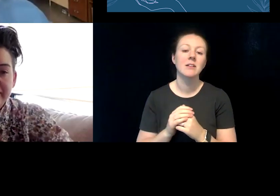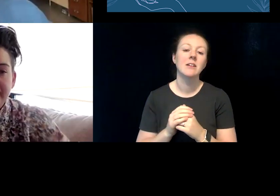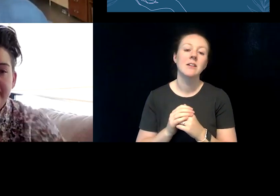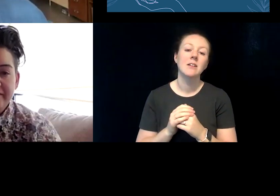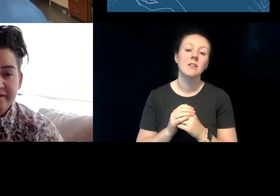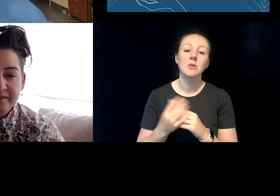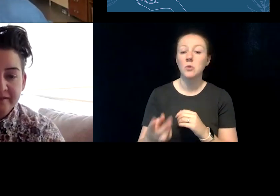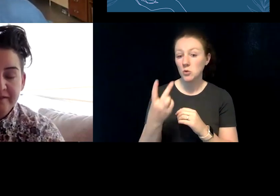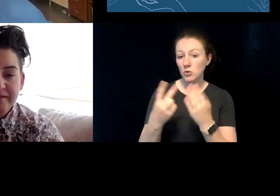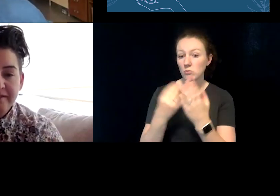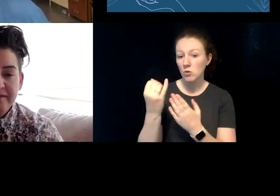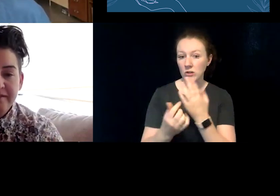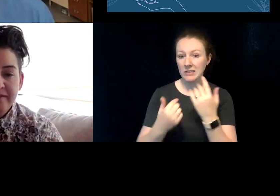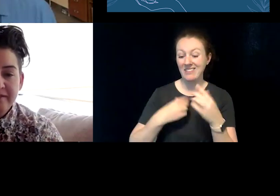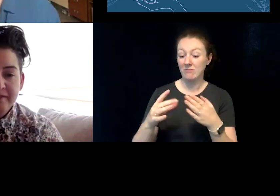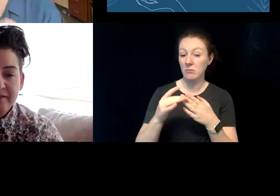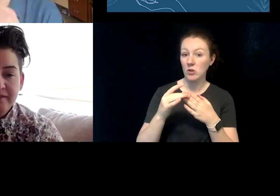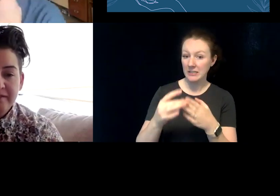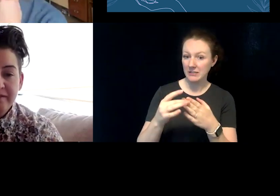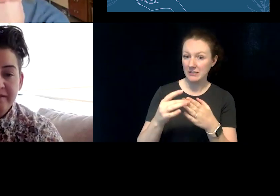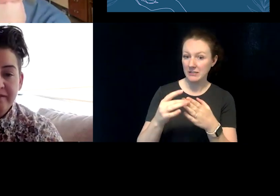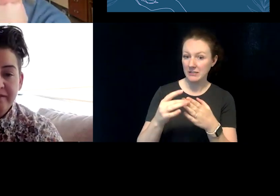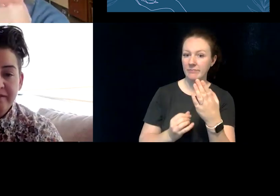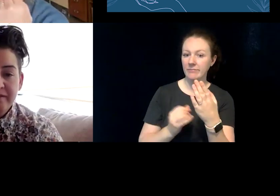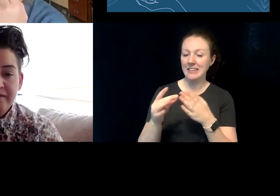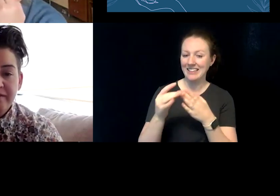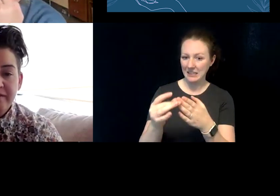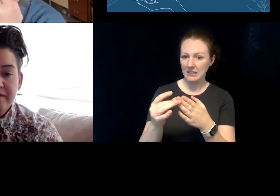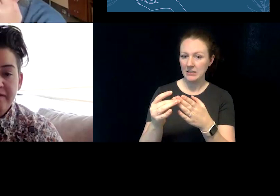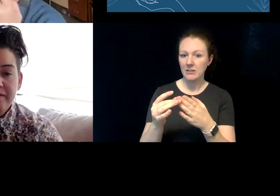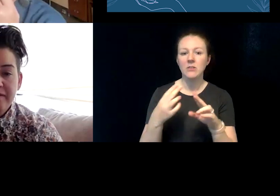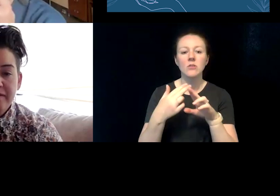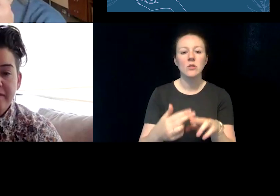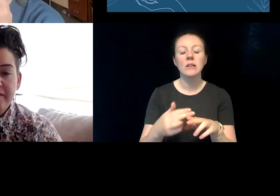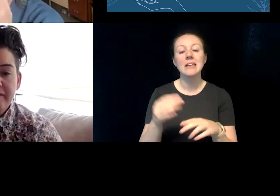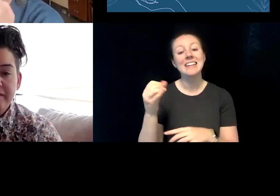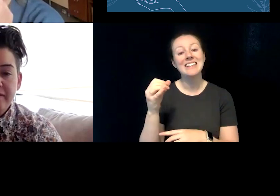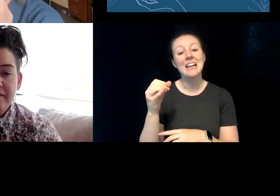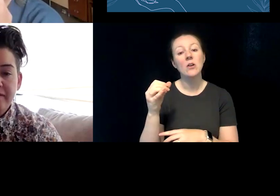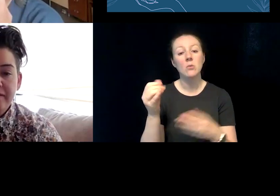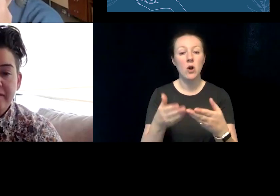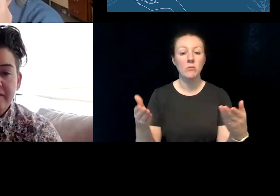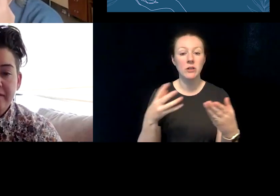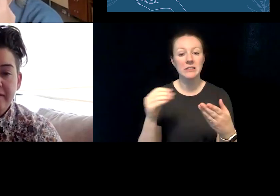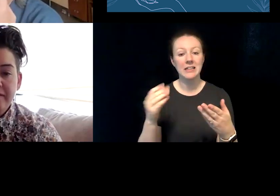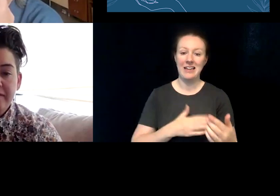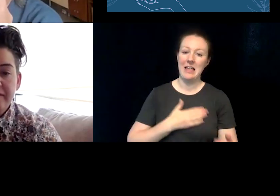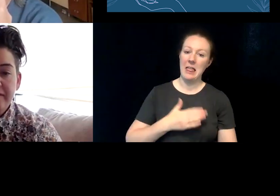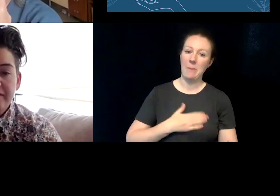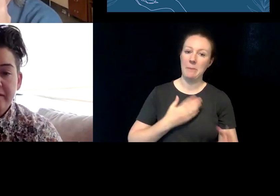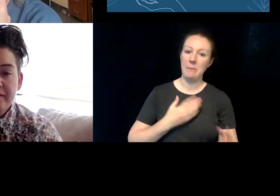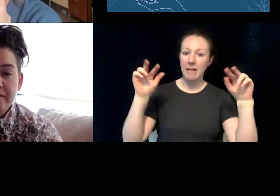I was the artistic lead. They were called Yellow Objects and Happy Valley. Both of them were